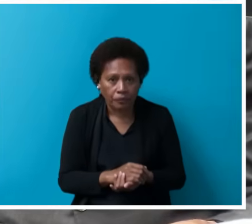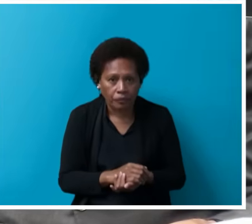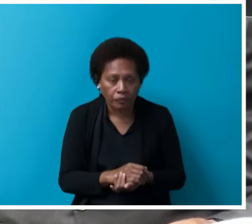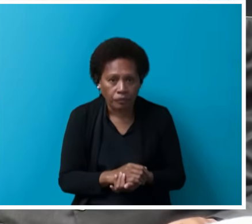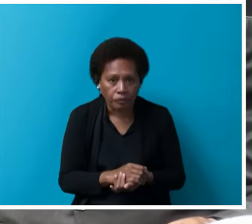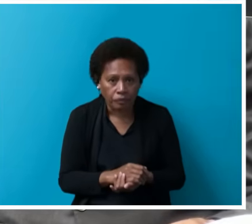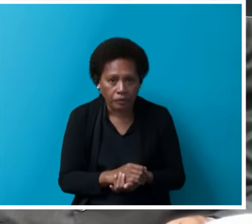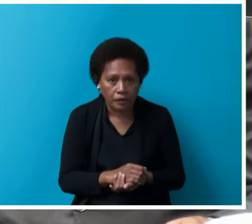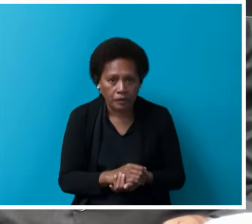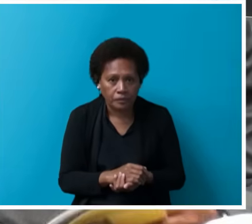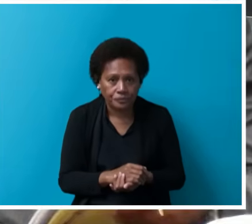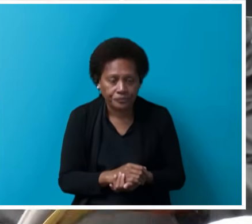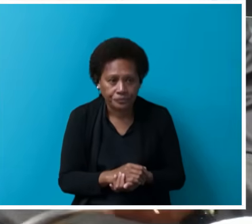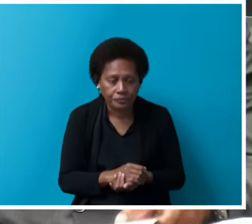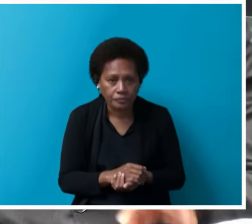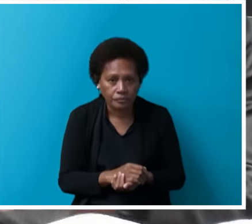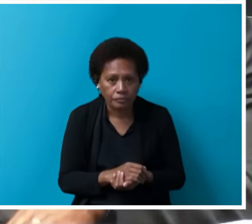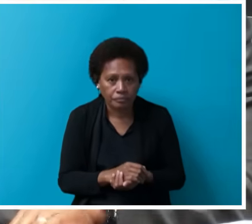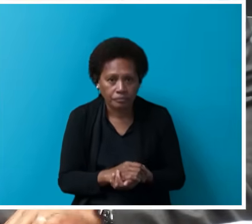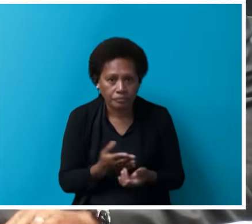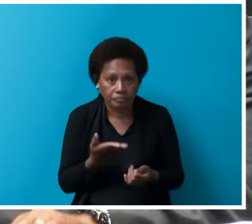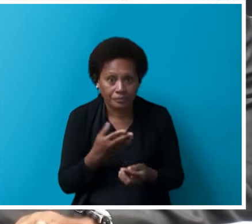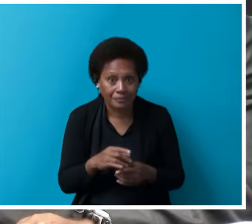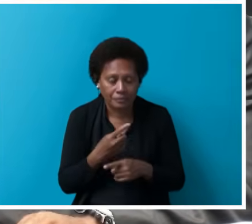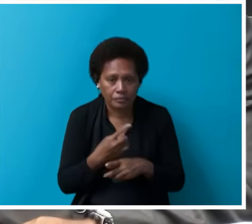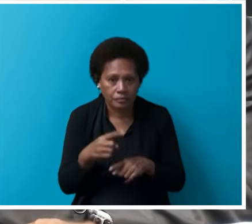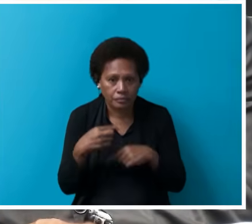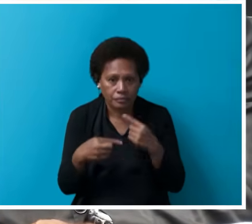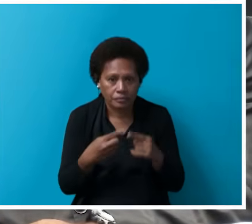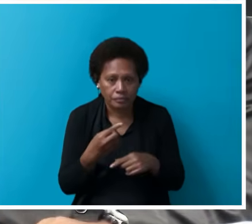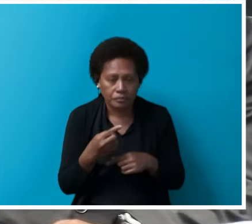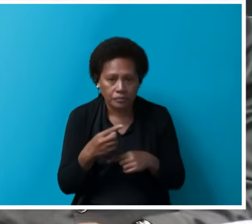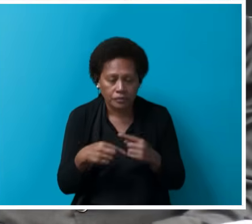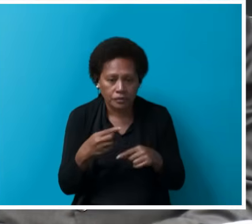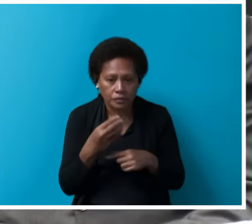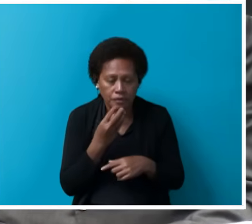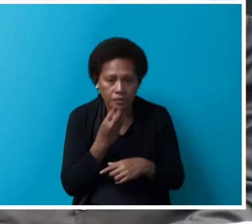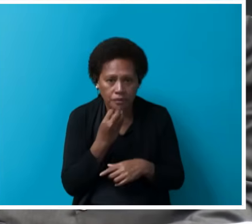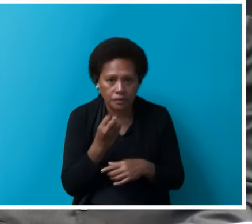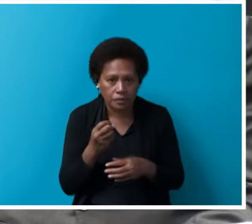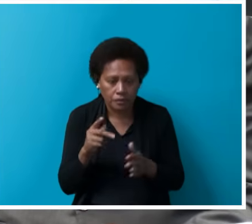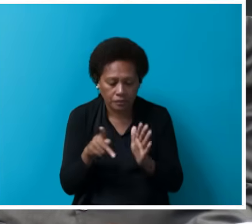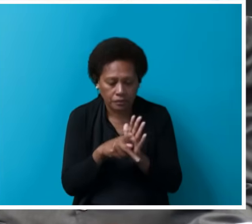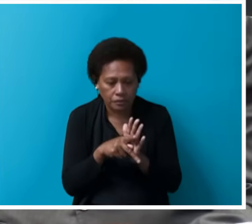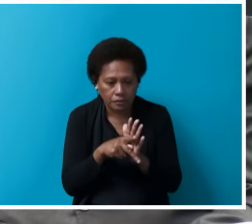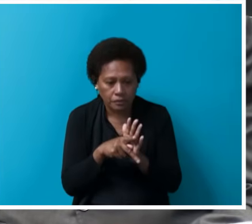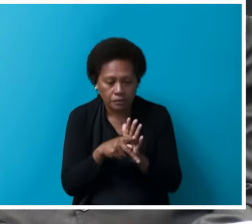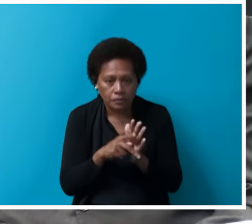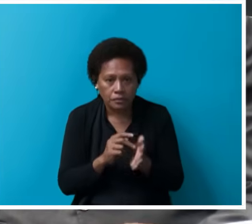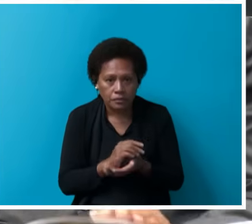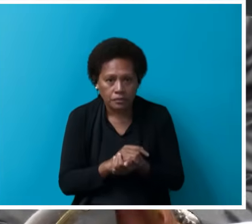He talked about guaranteeing sugar price. He knows very well that during that time,